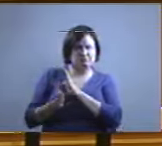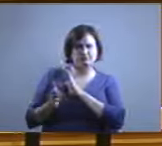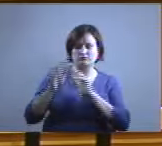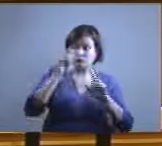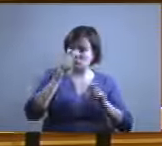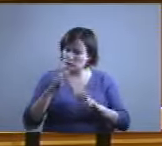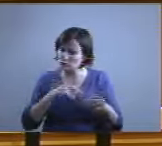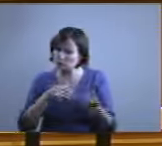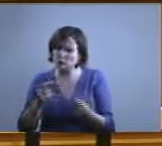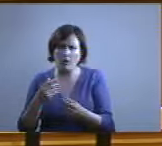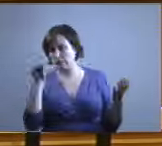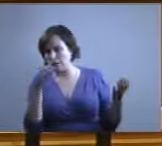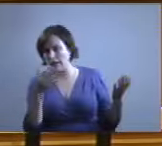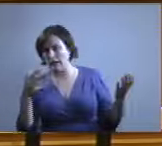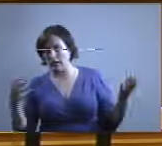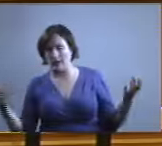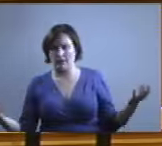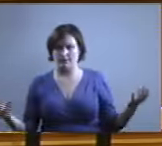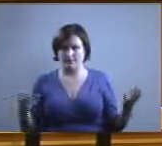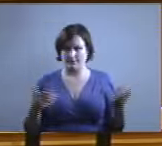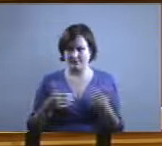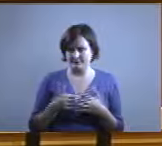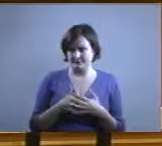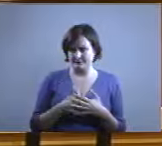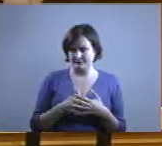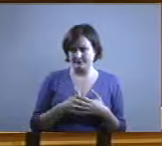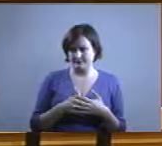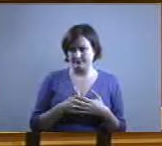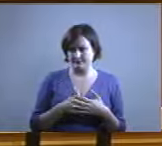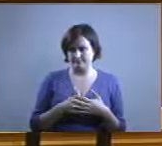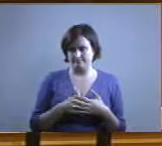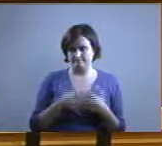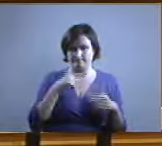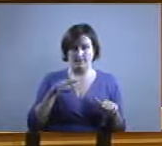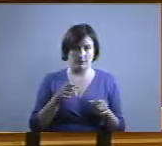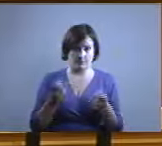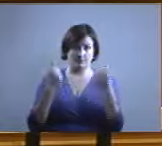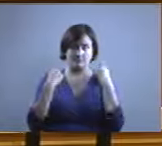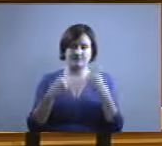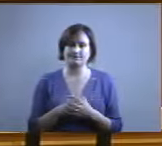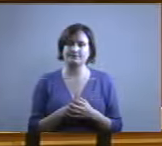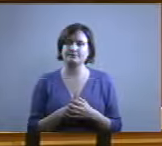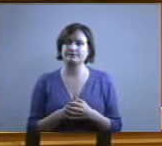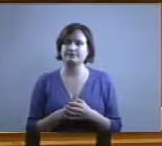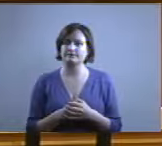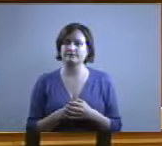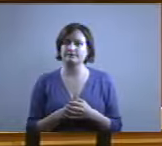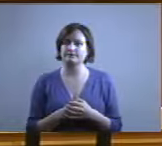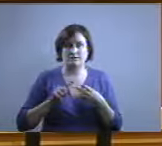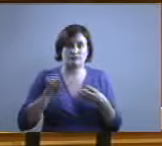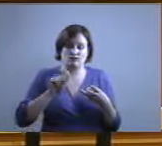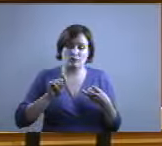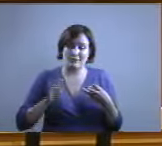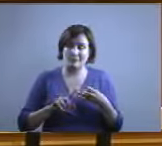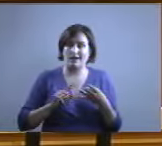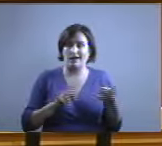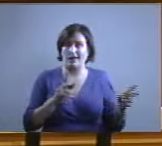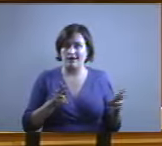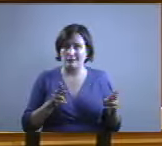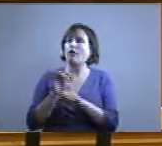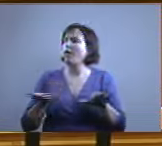bayahamba pha bayifumana ilanguage ngabatholi isiphe chelete yile limakhuwa. So these people from our community, editors and